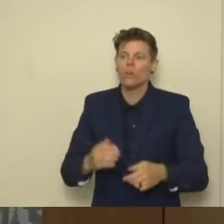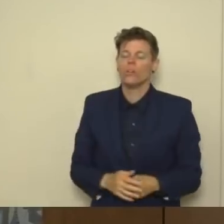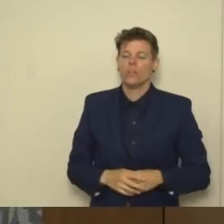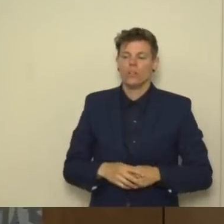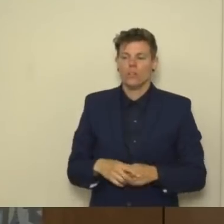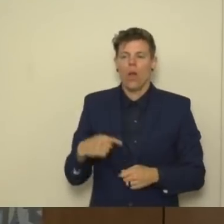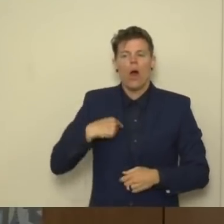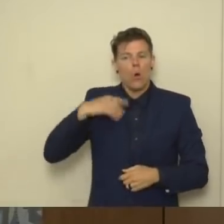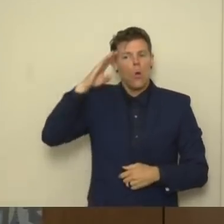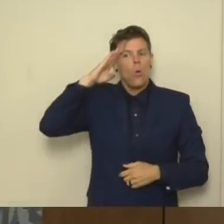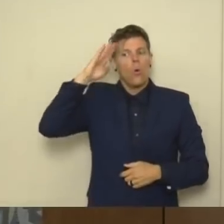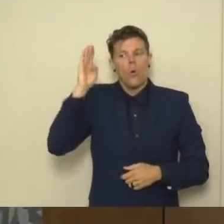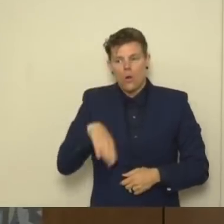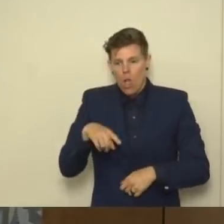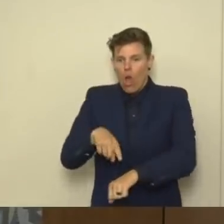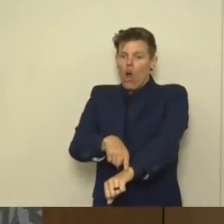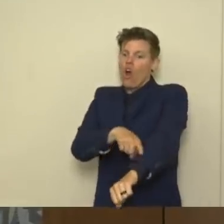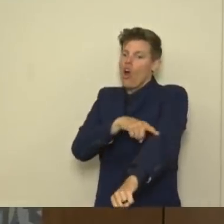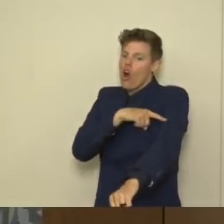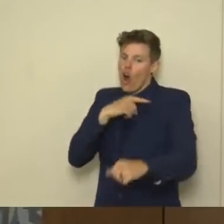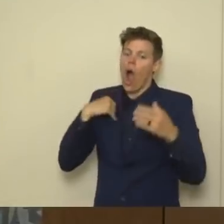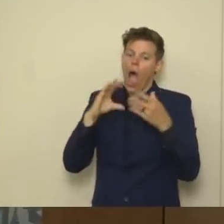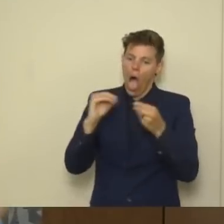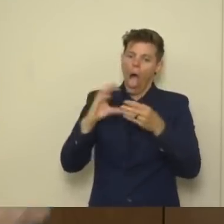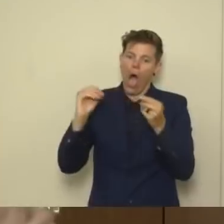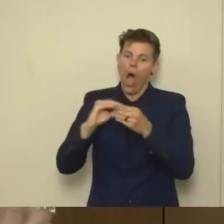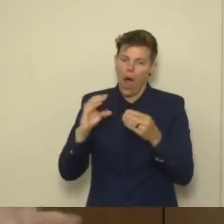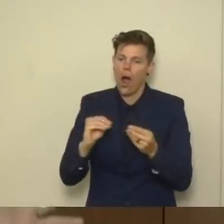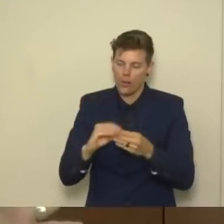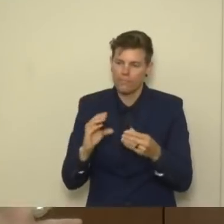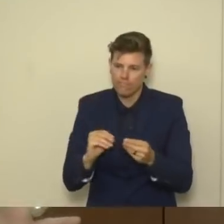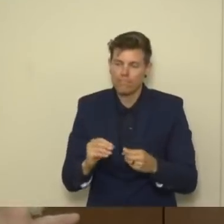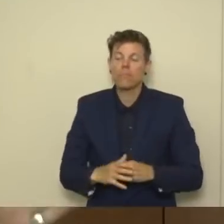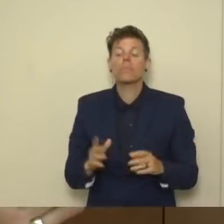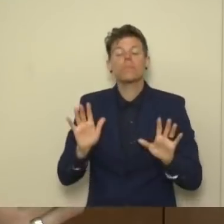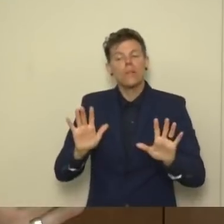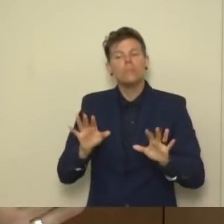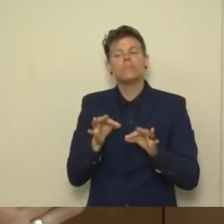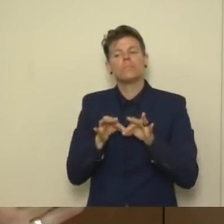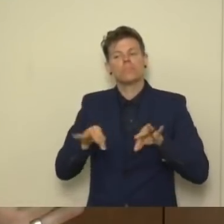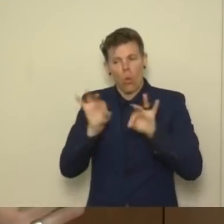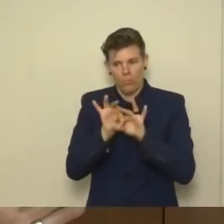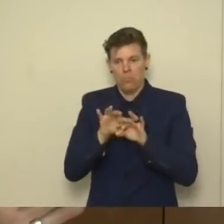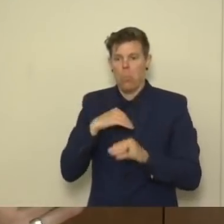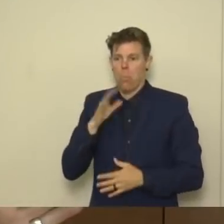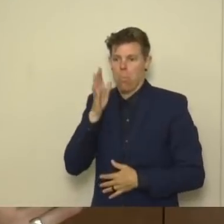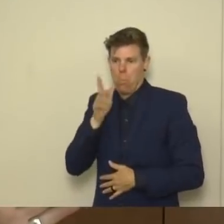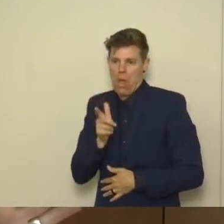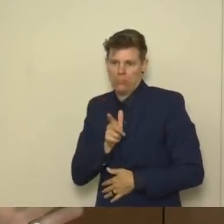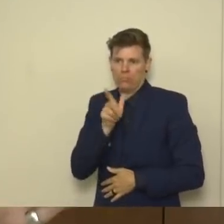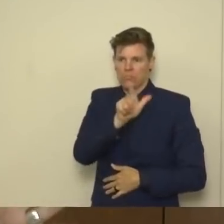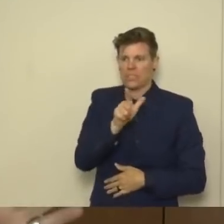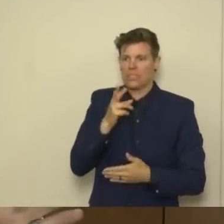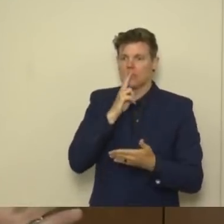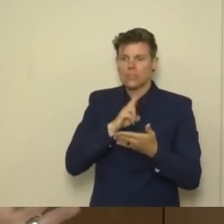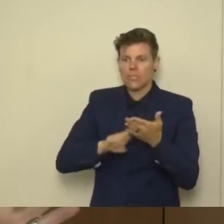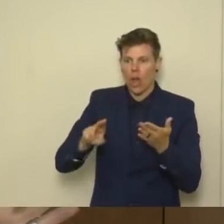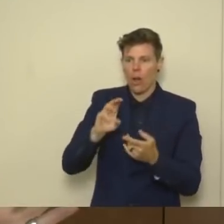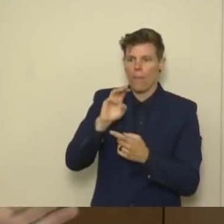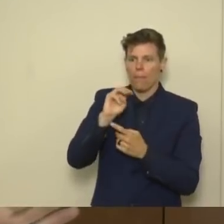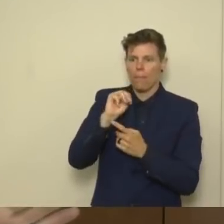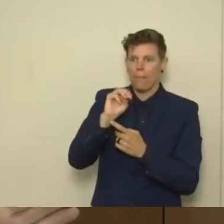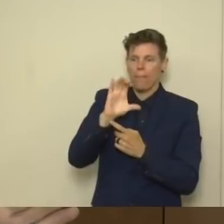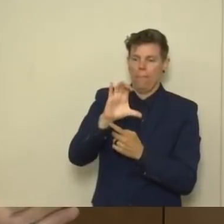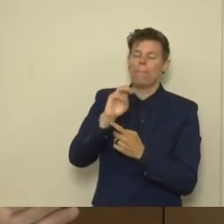long press conference, I want to make sure that you hear from Secretary McCamley, because I know people are really anxious about